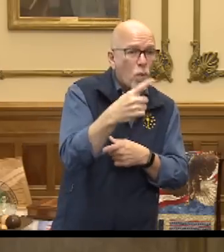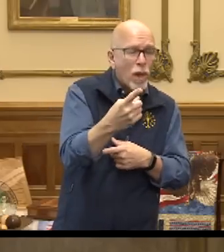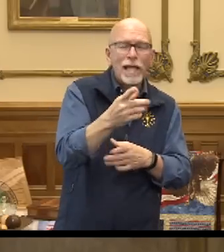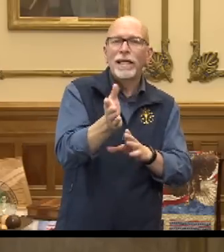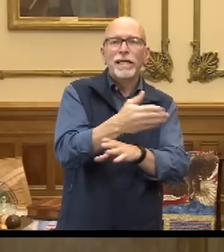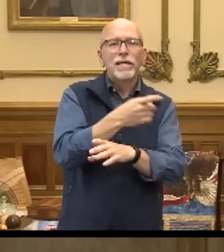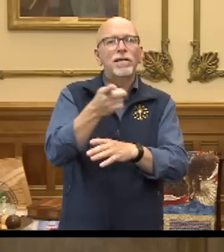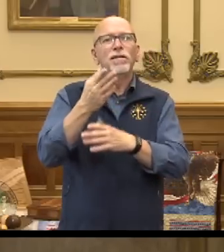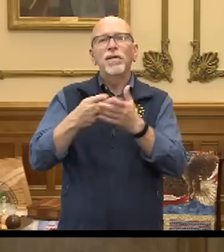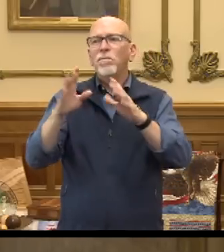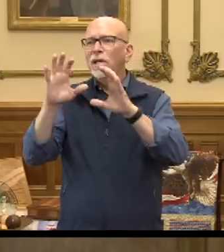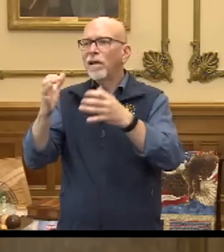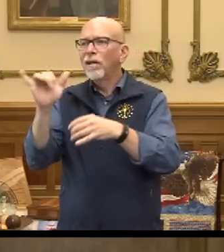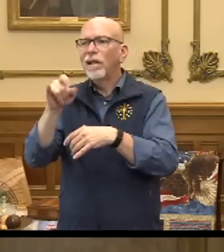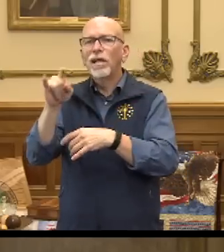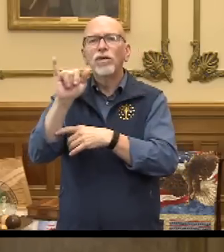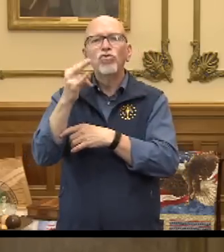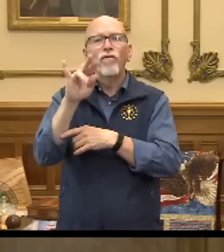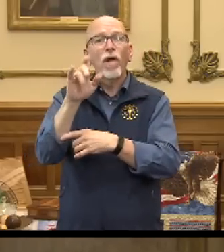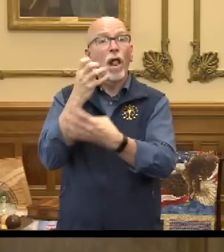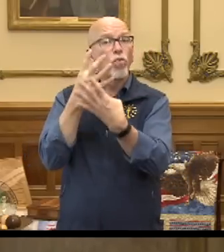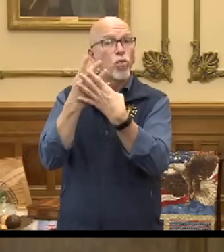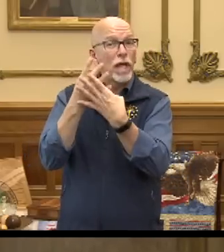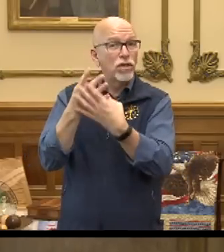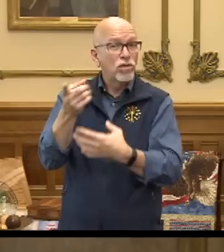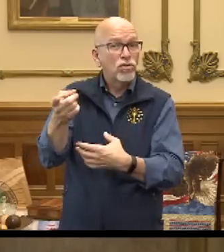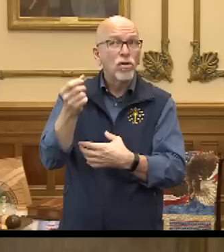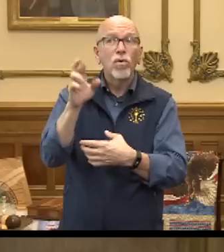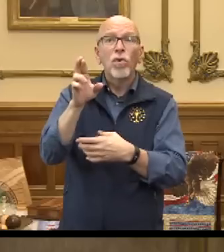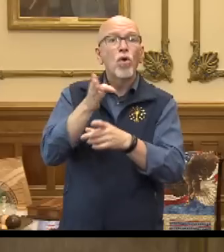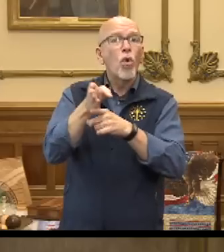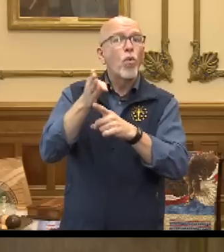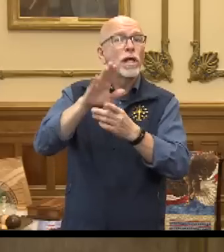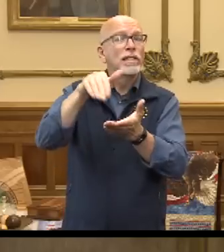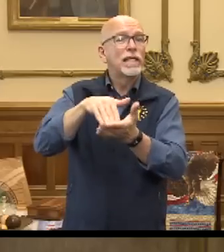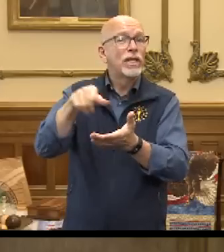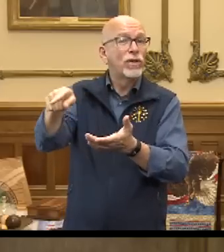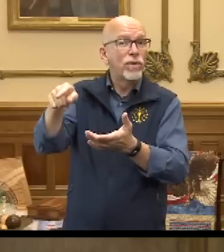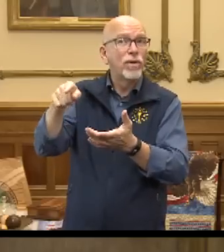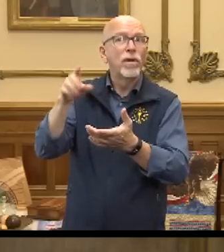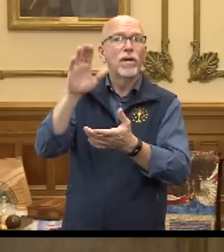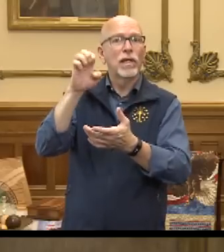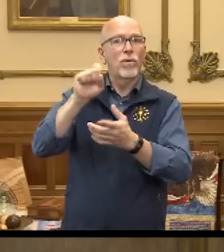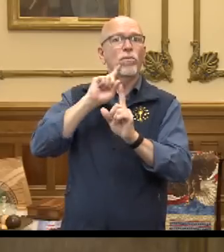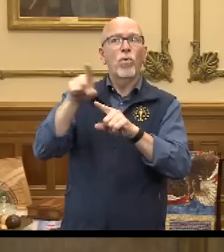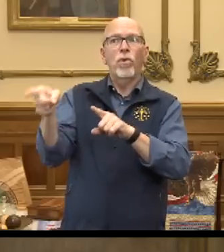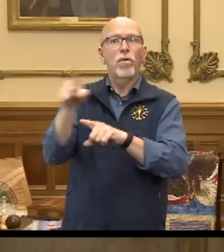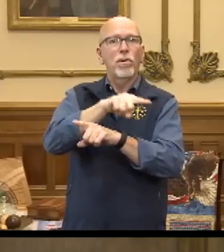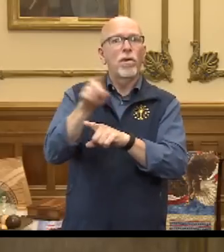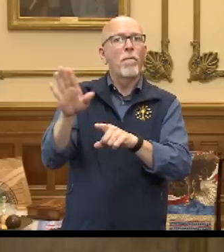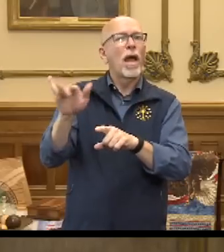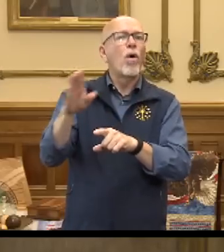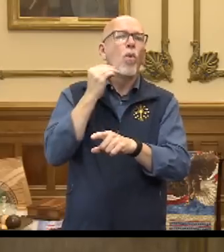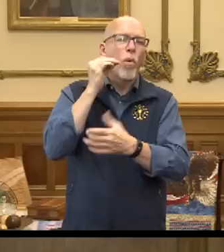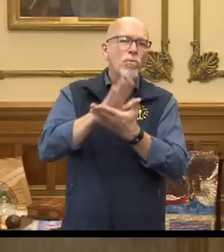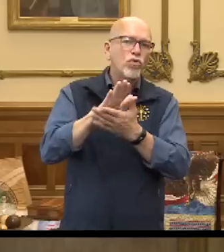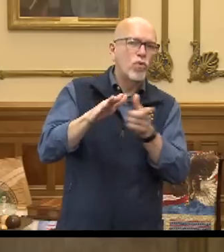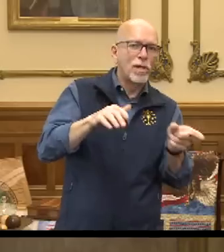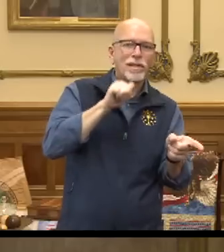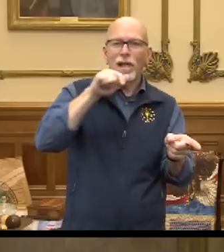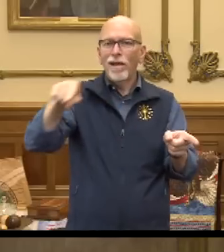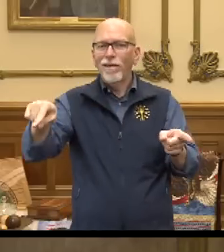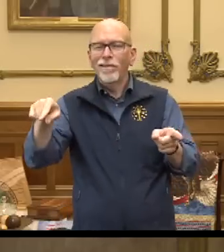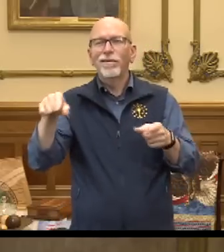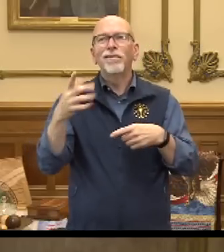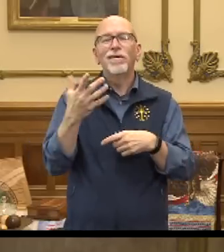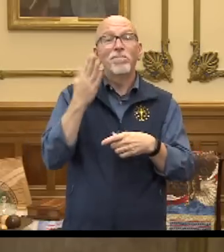into a category such as juvenile correctional facilities or career centers where cases would be reported by the home school. Because of